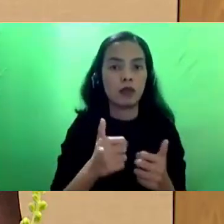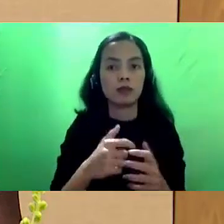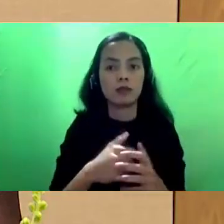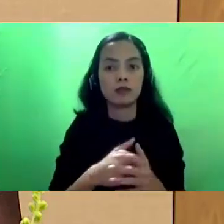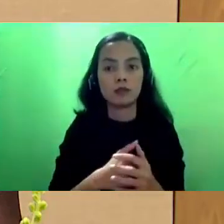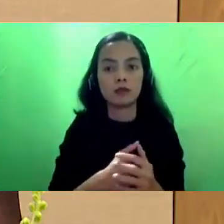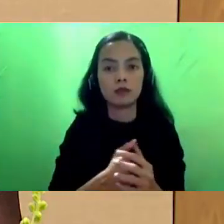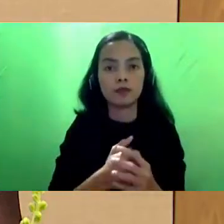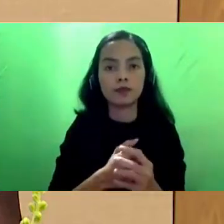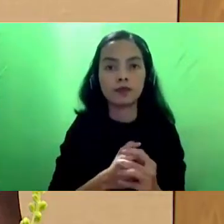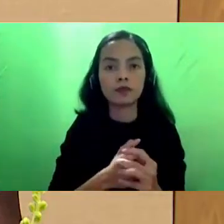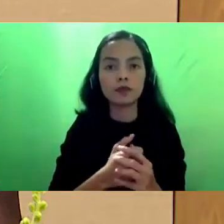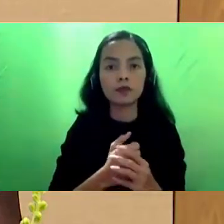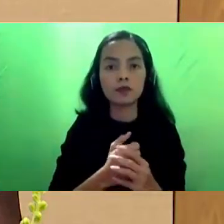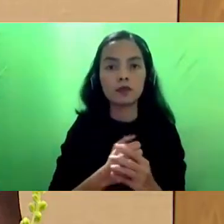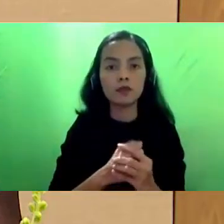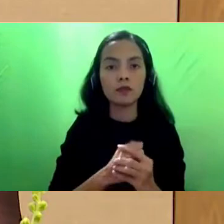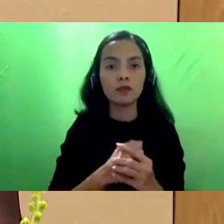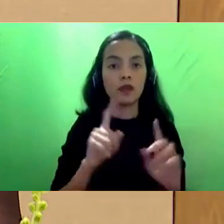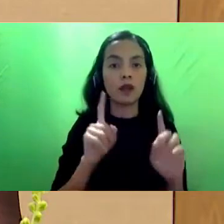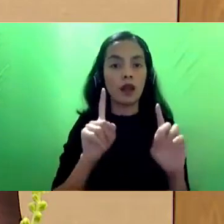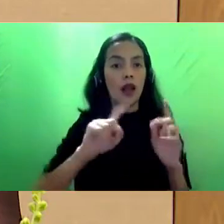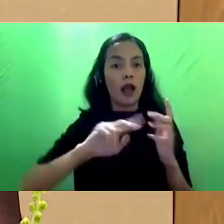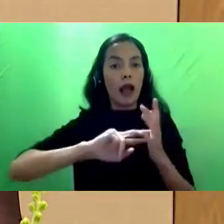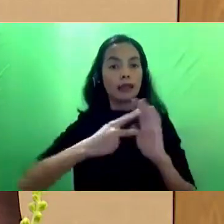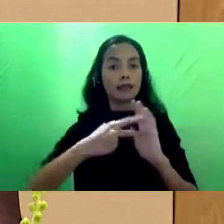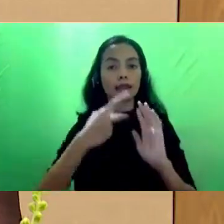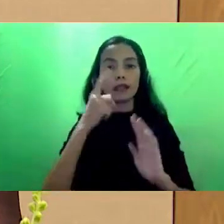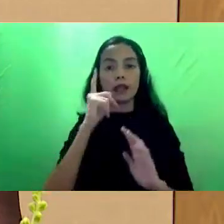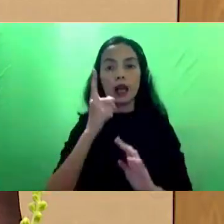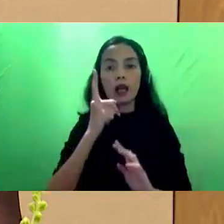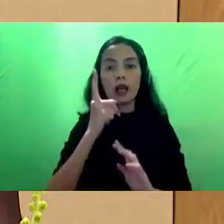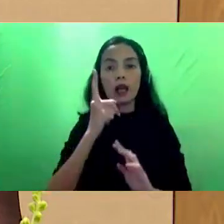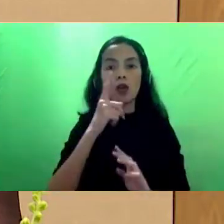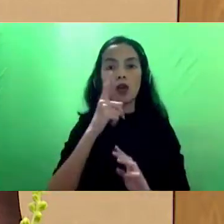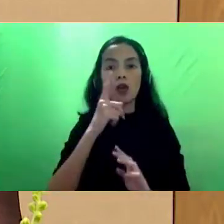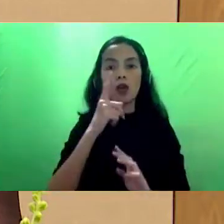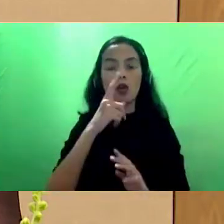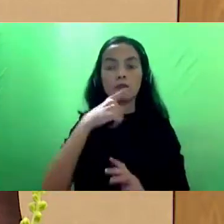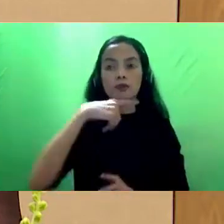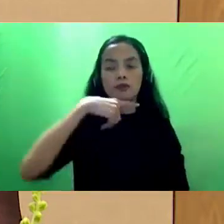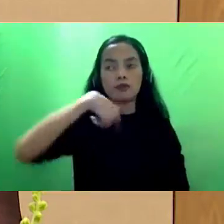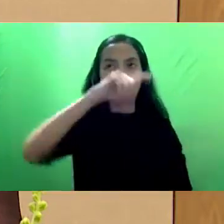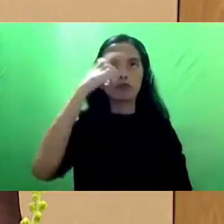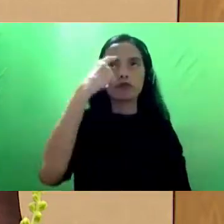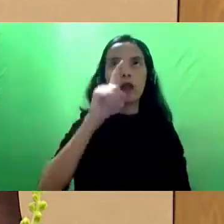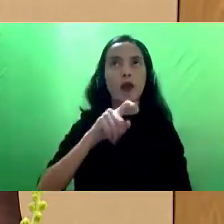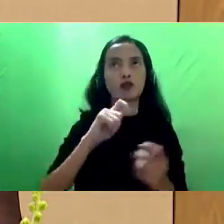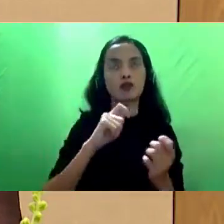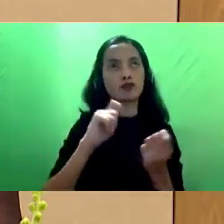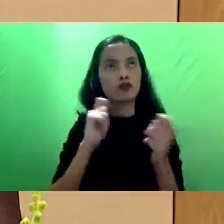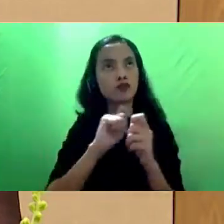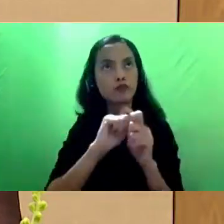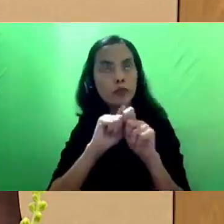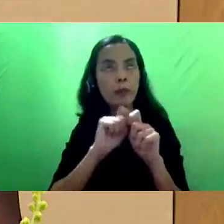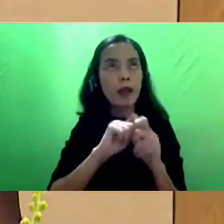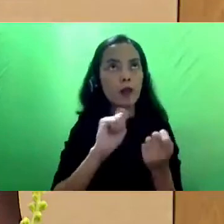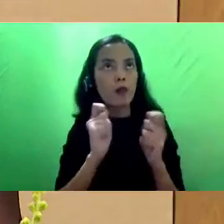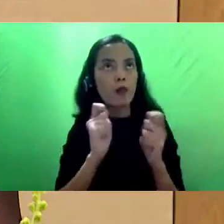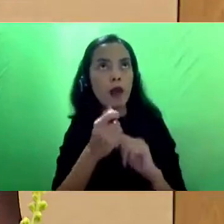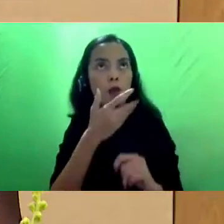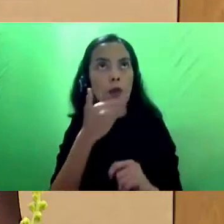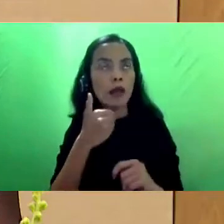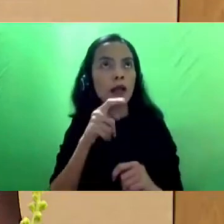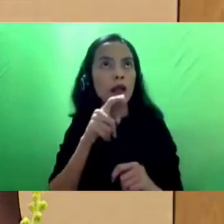So if we should do better, what can be done better? So what is the challenges